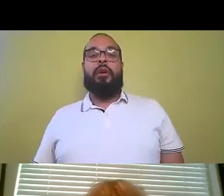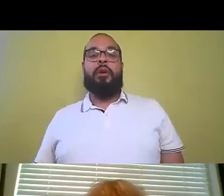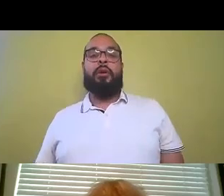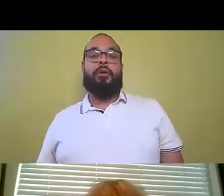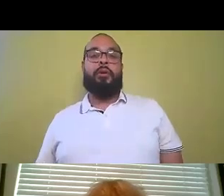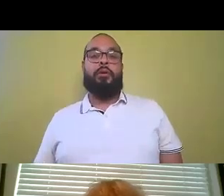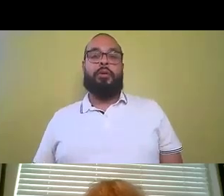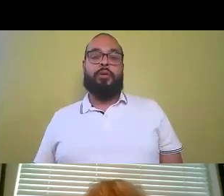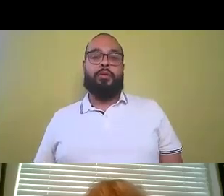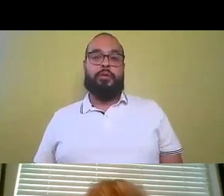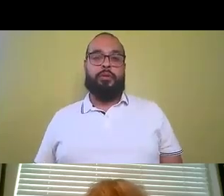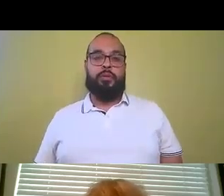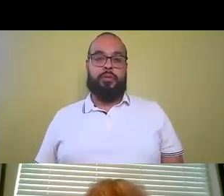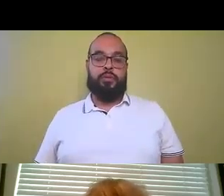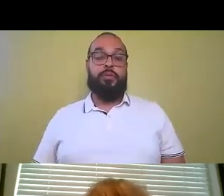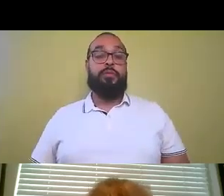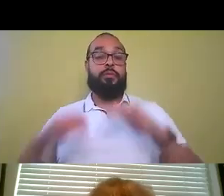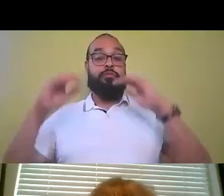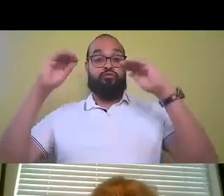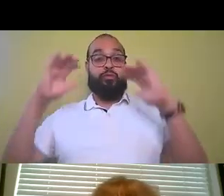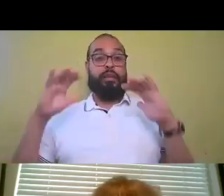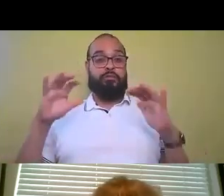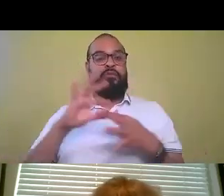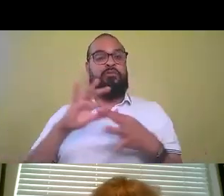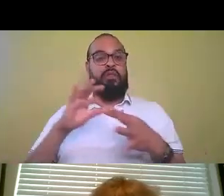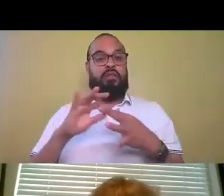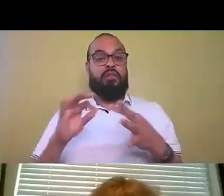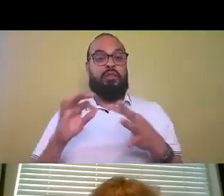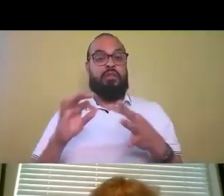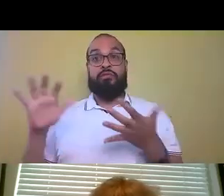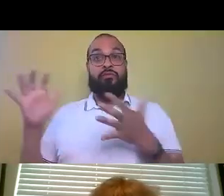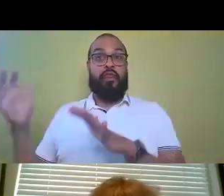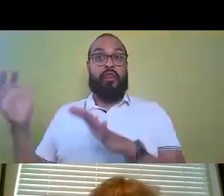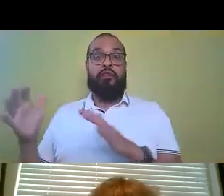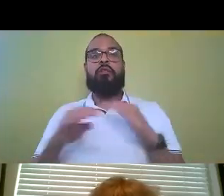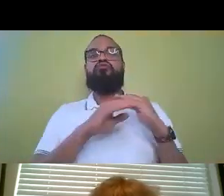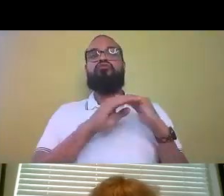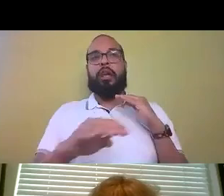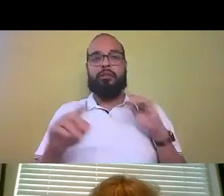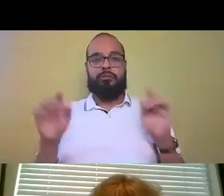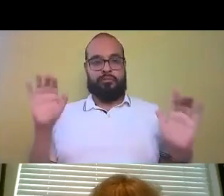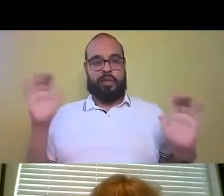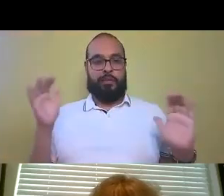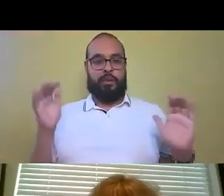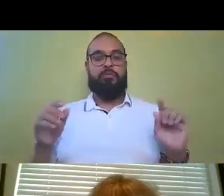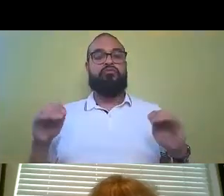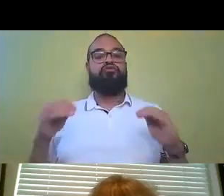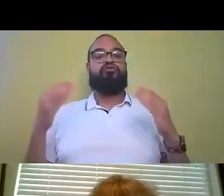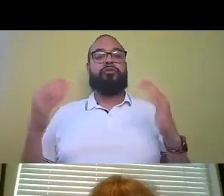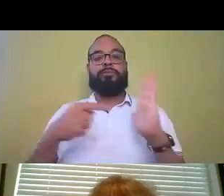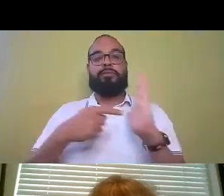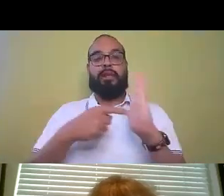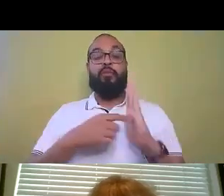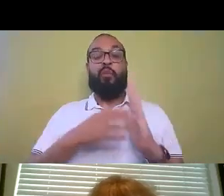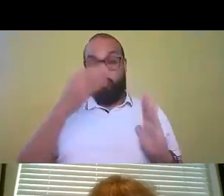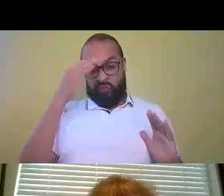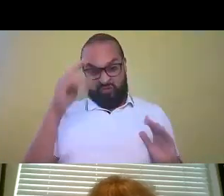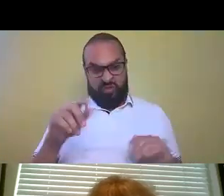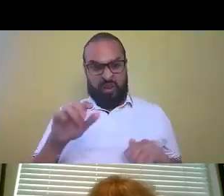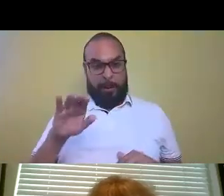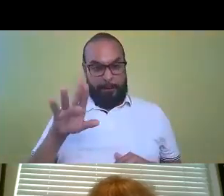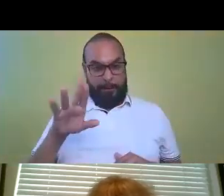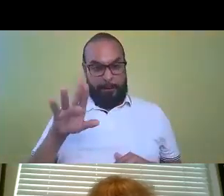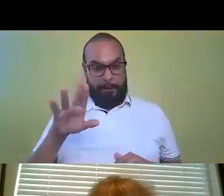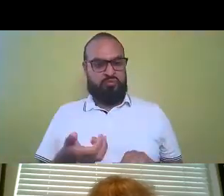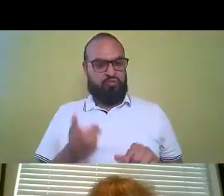a regulated versus dysregulated state. She was talking, and she gave an example of sitting on a bus, and you're on a